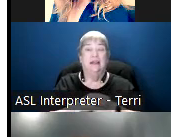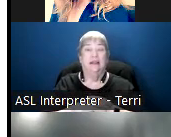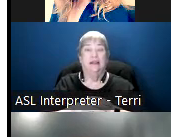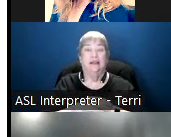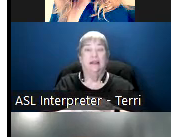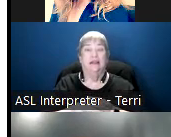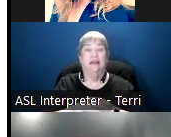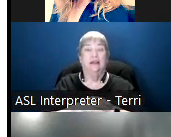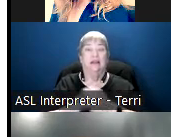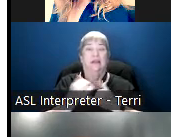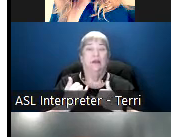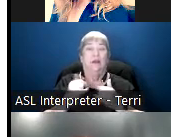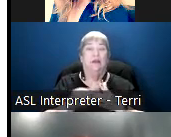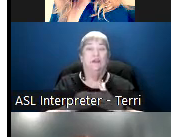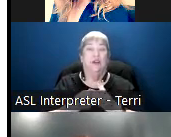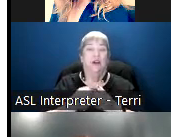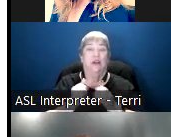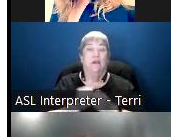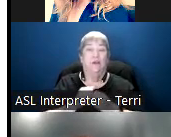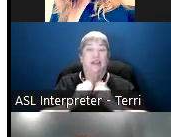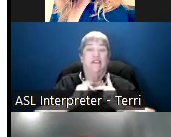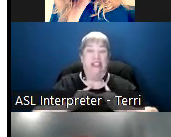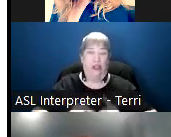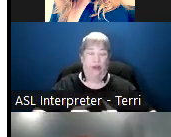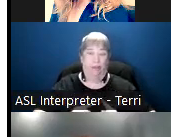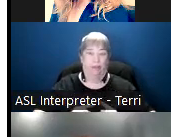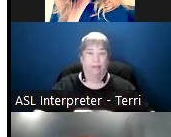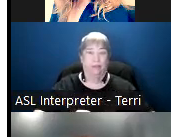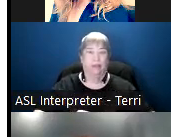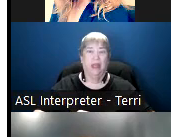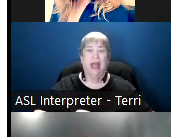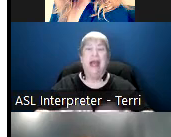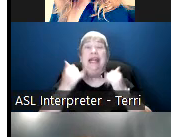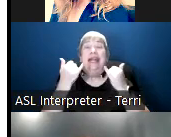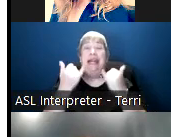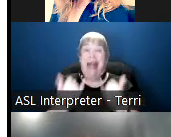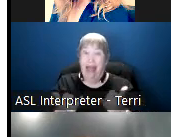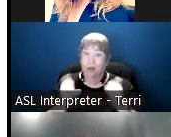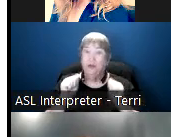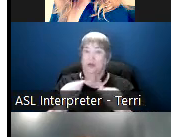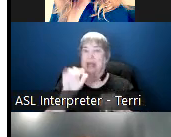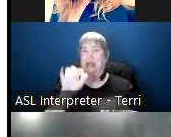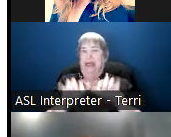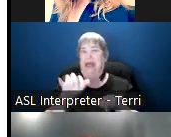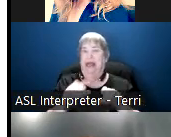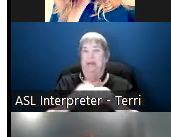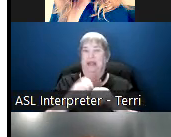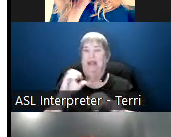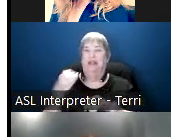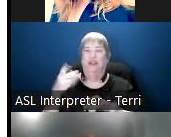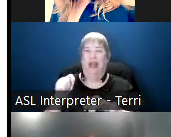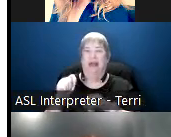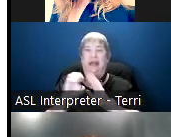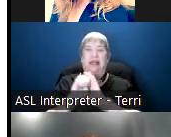So starting off with physical, and feel free to put in the chat some examples of